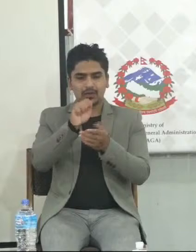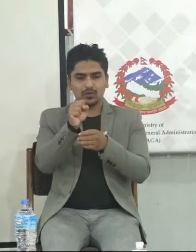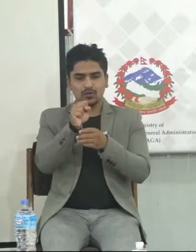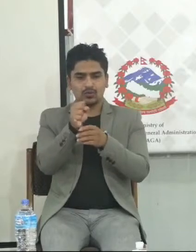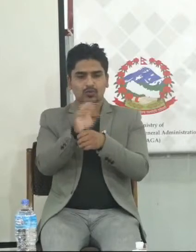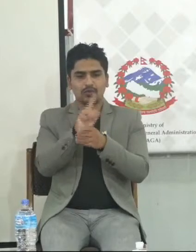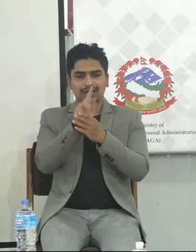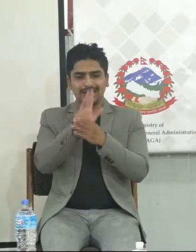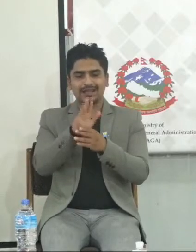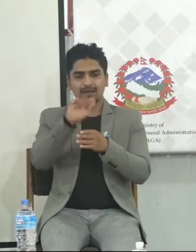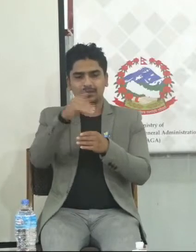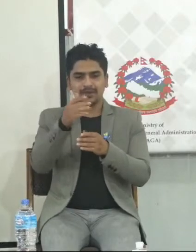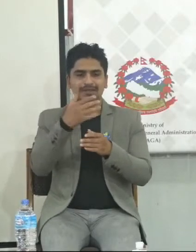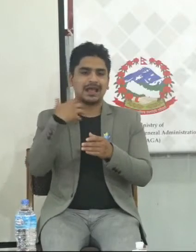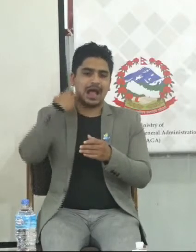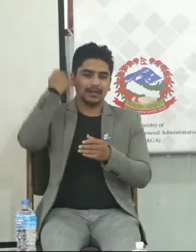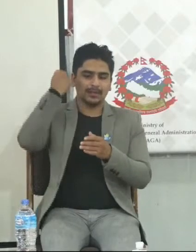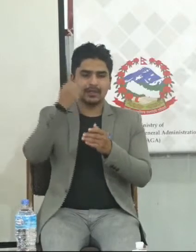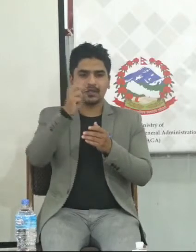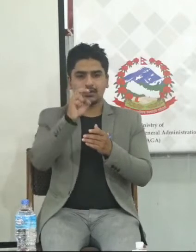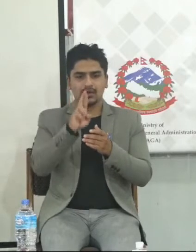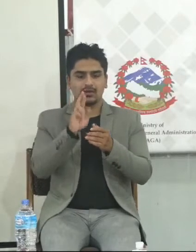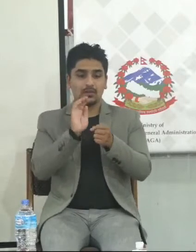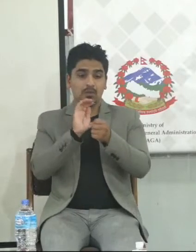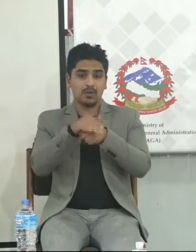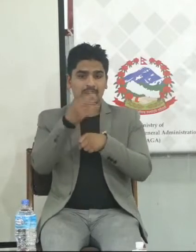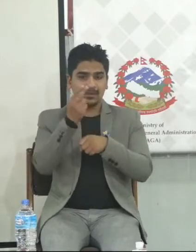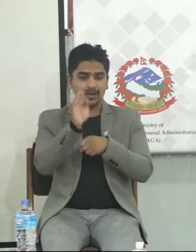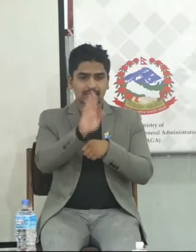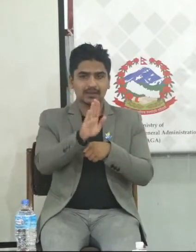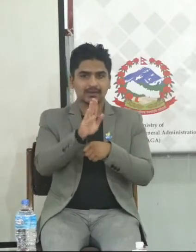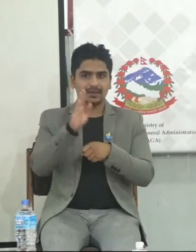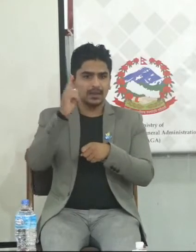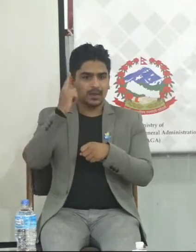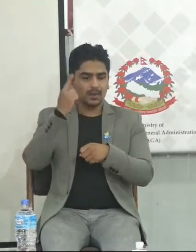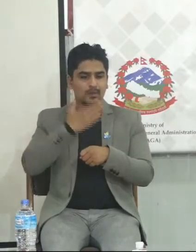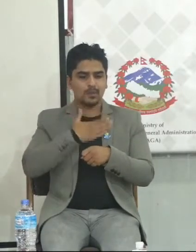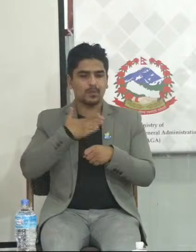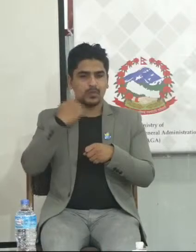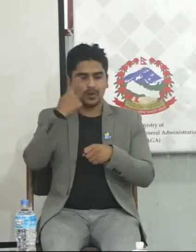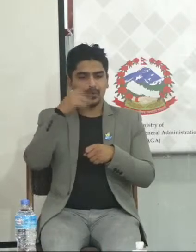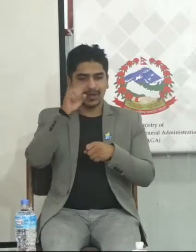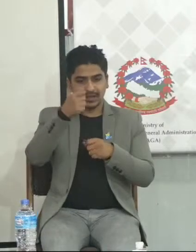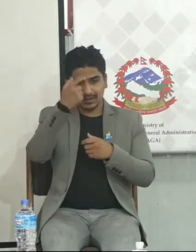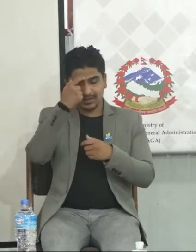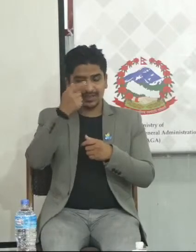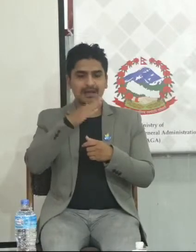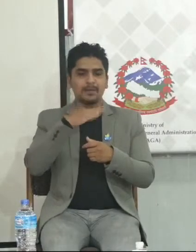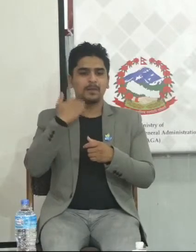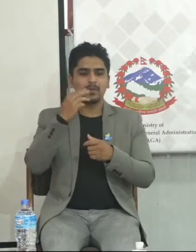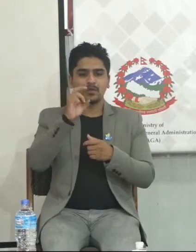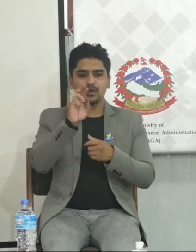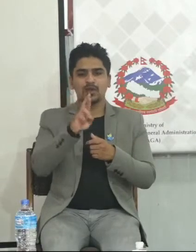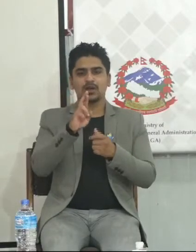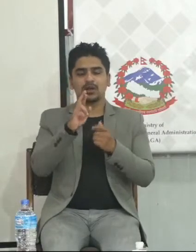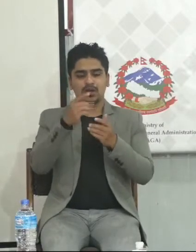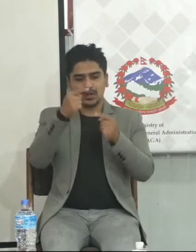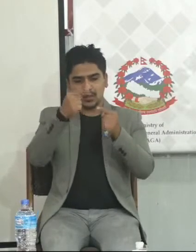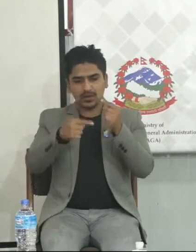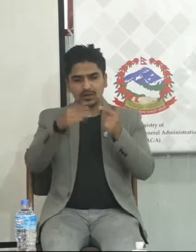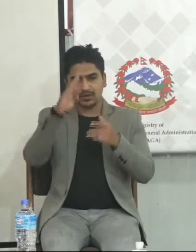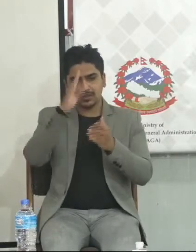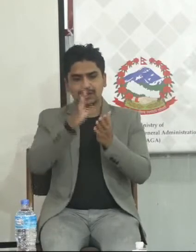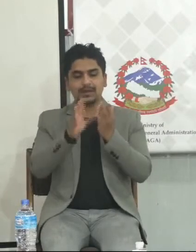lockdown. What government is making decisions to reduce this suicide? The question is